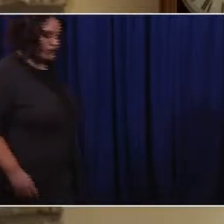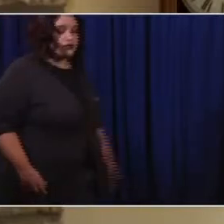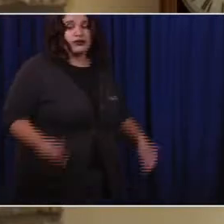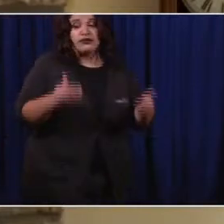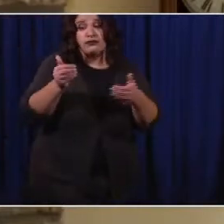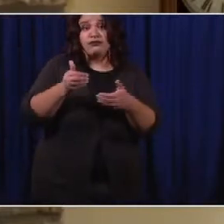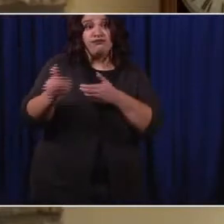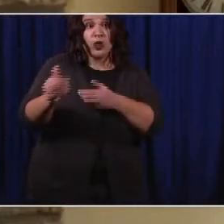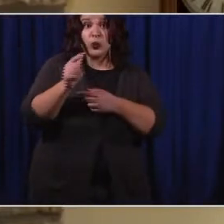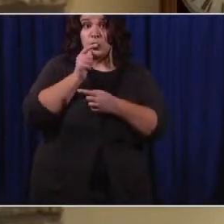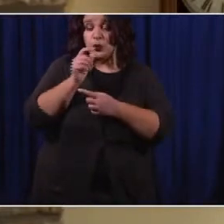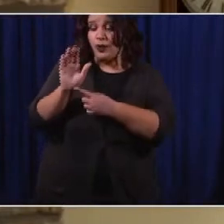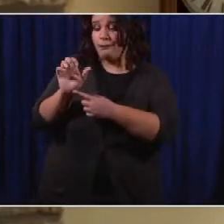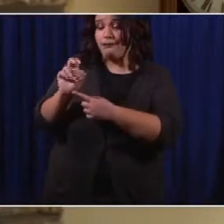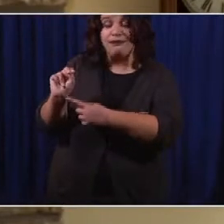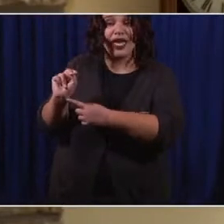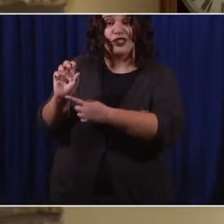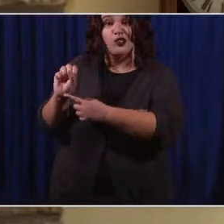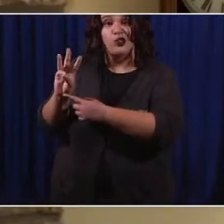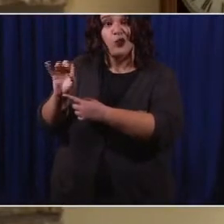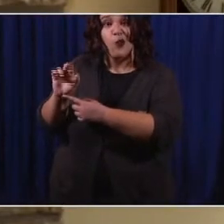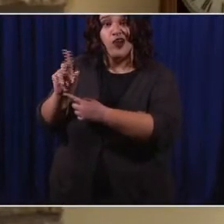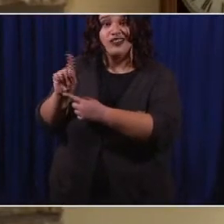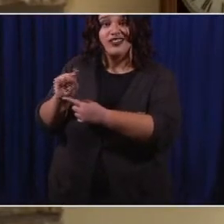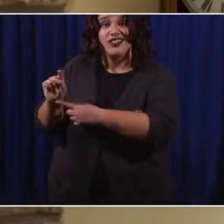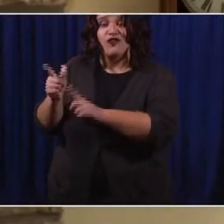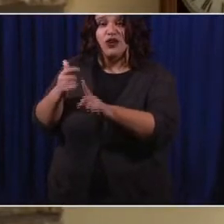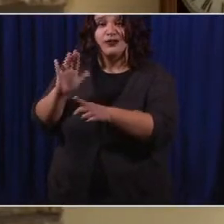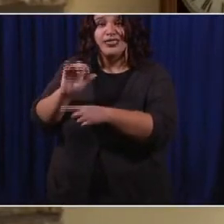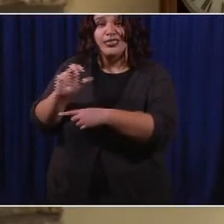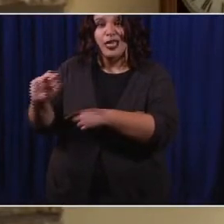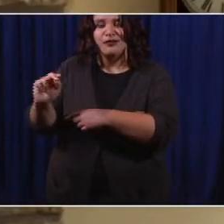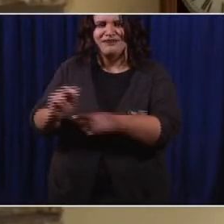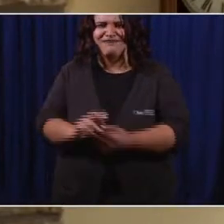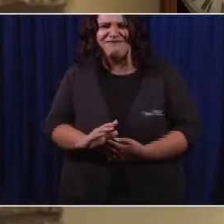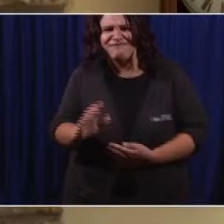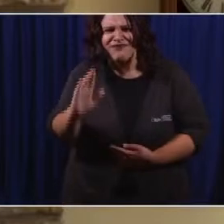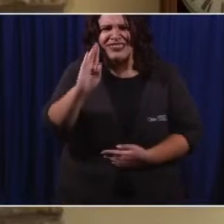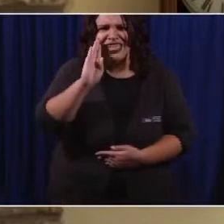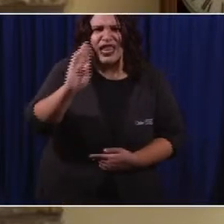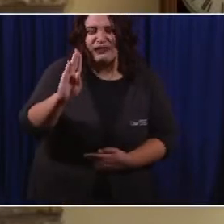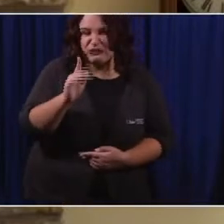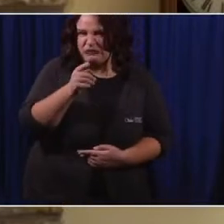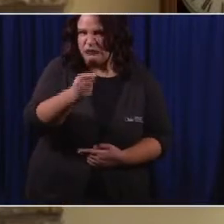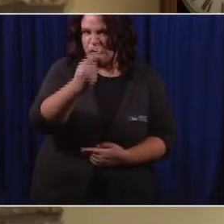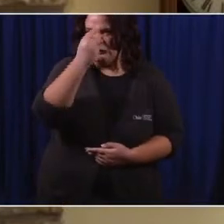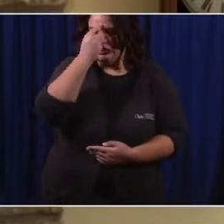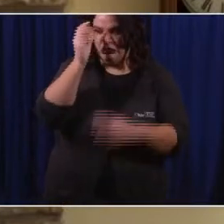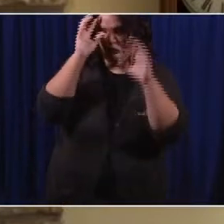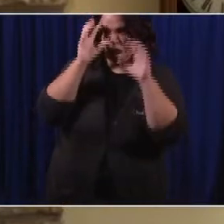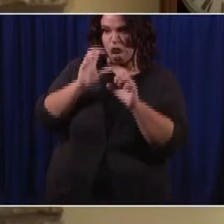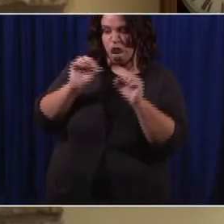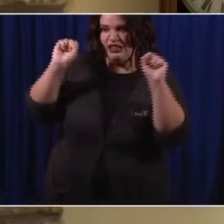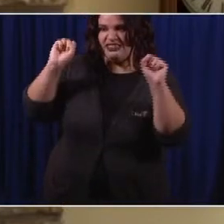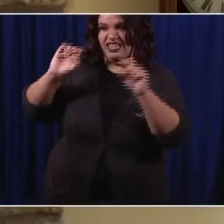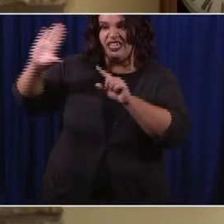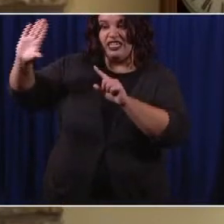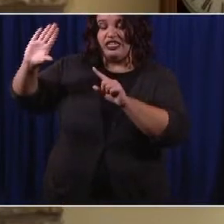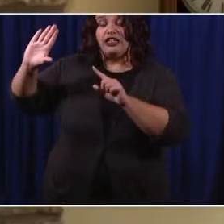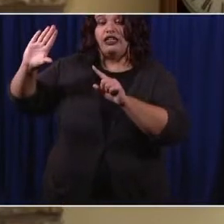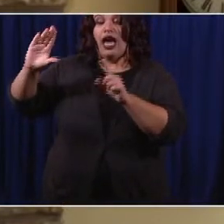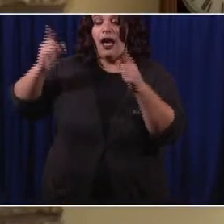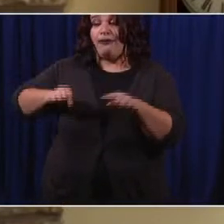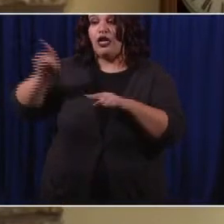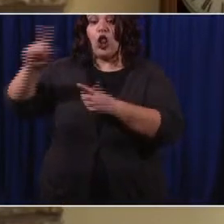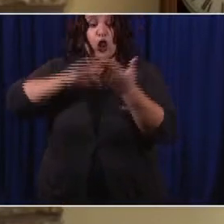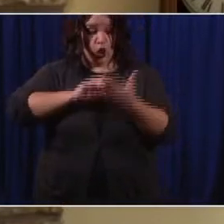Cincinnati. Hey, Ben. Governor. Do you think that President Trump's reaction to his positive COVID